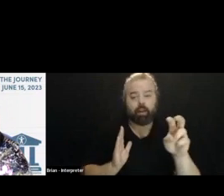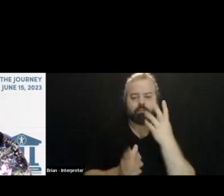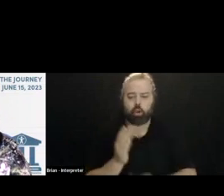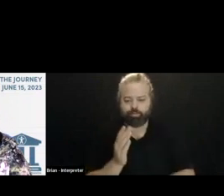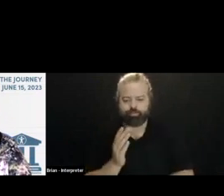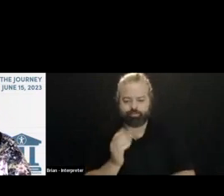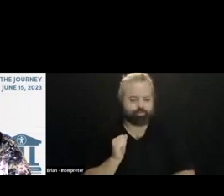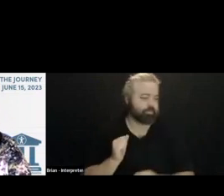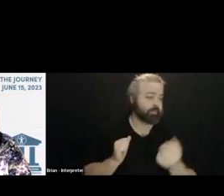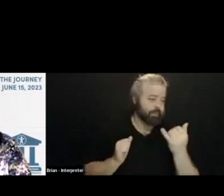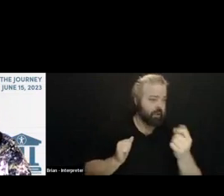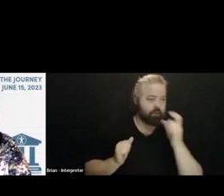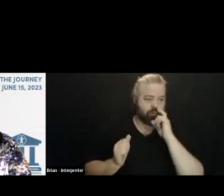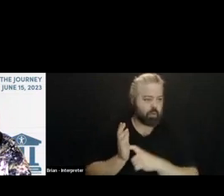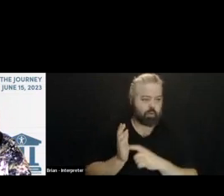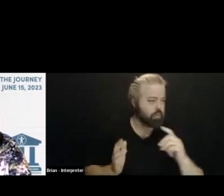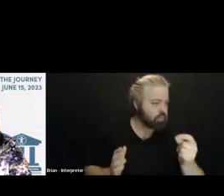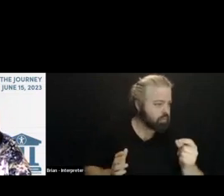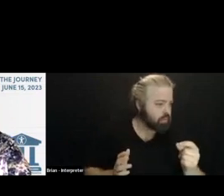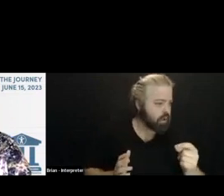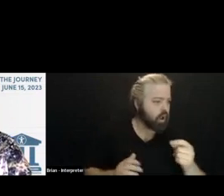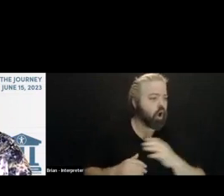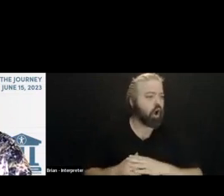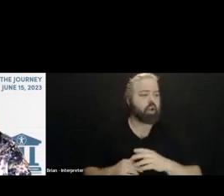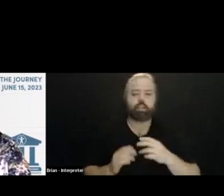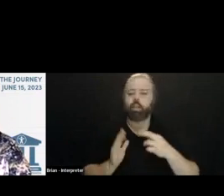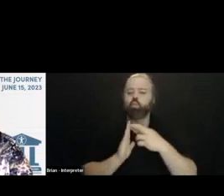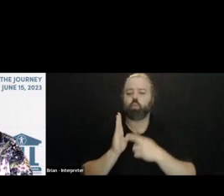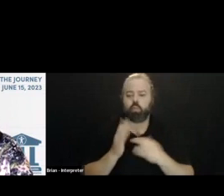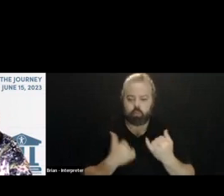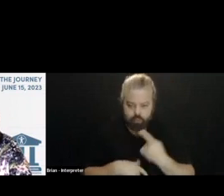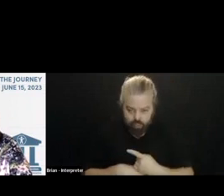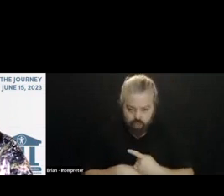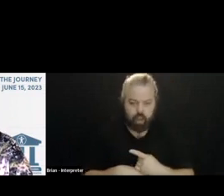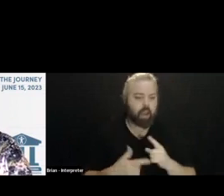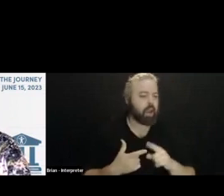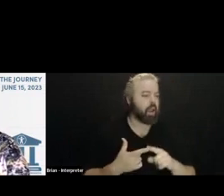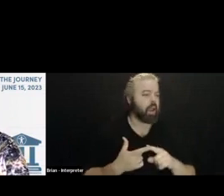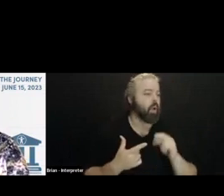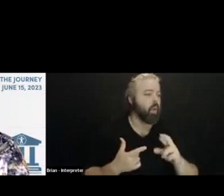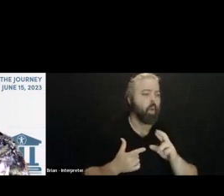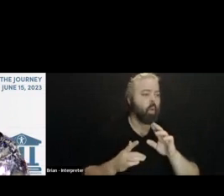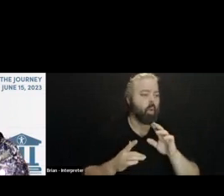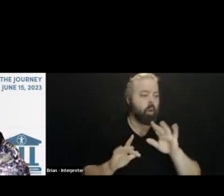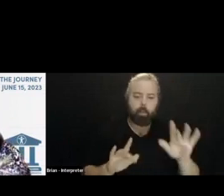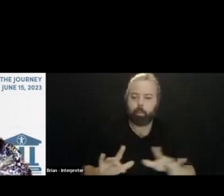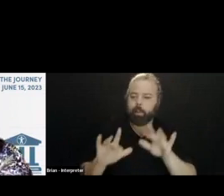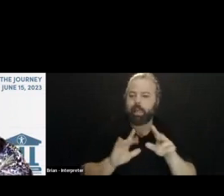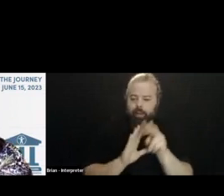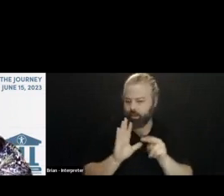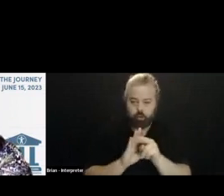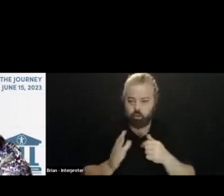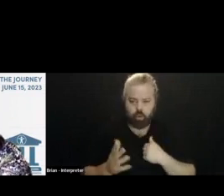am immediately down here on this register today button for play video. That's where I'm bouncing back and forth. So I've skipped all of that